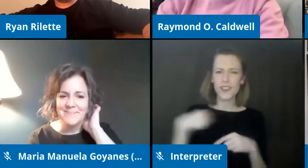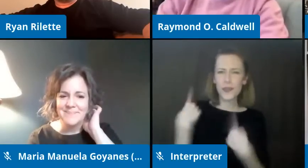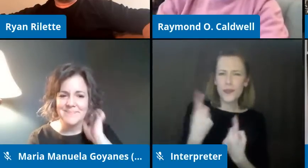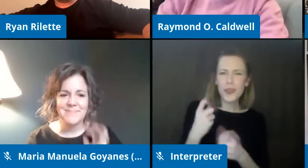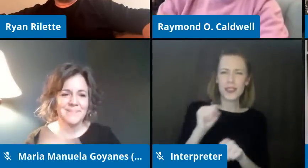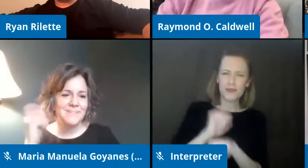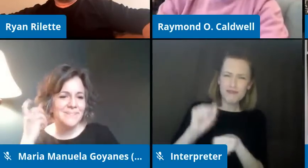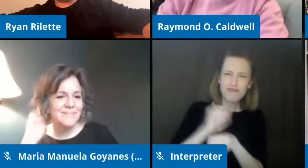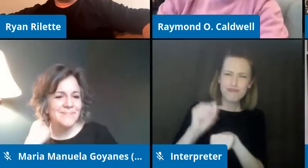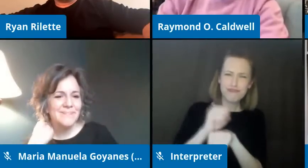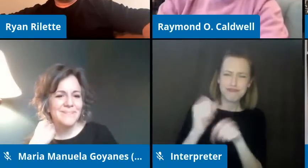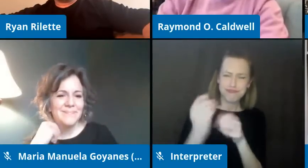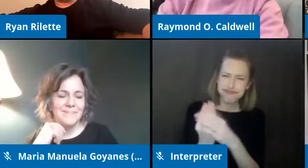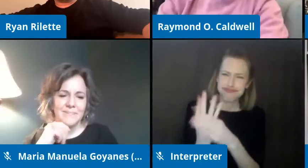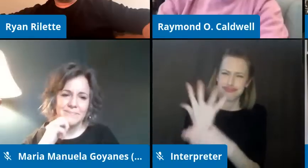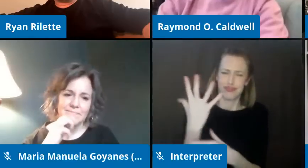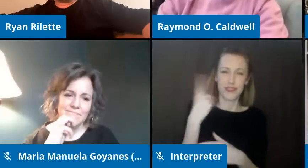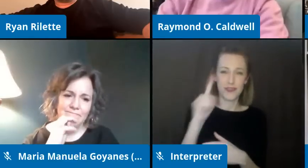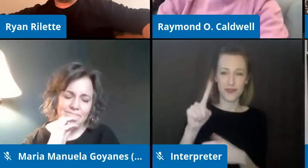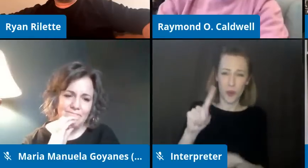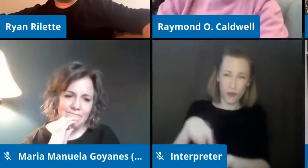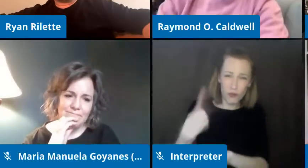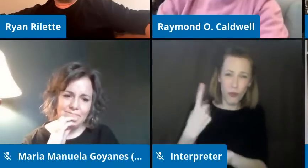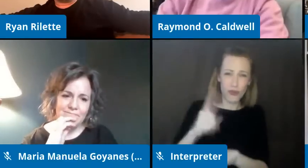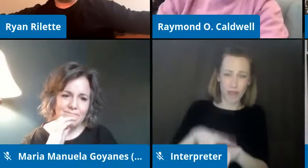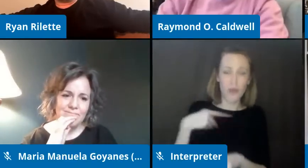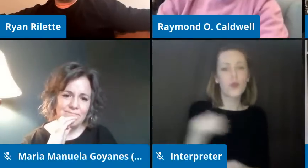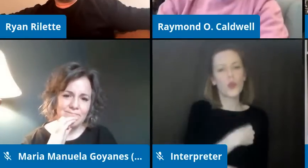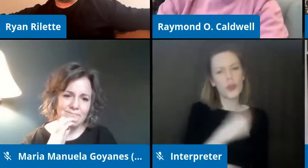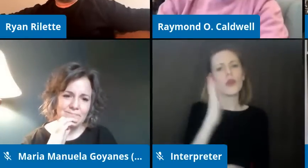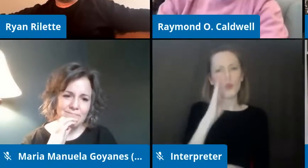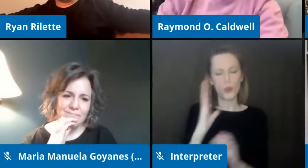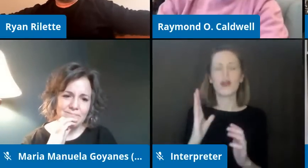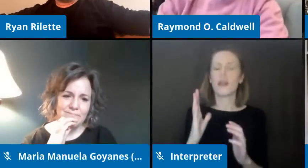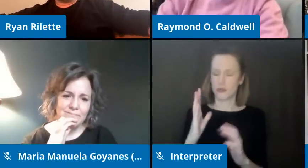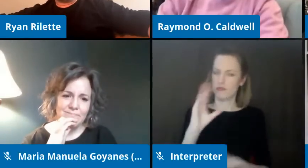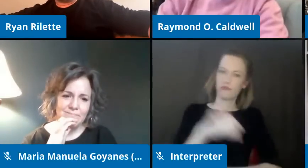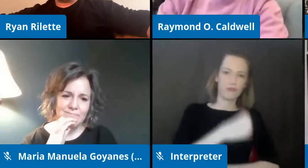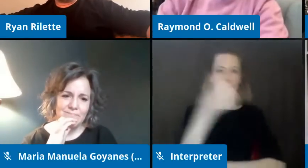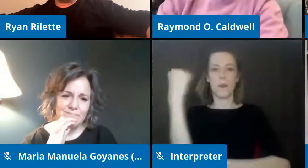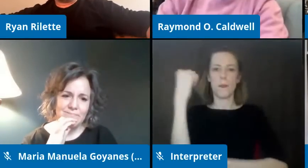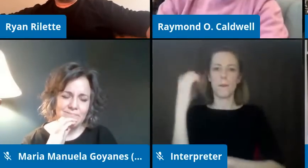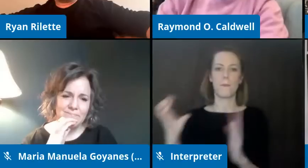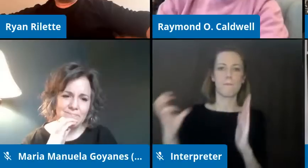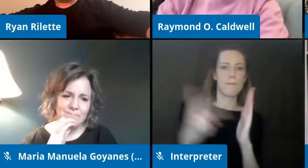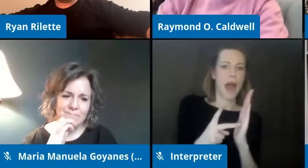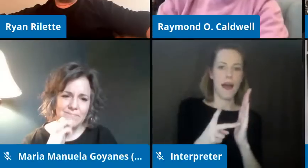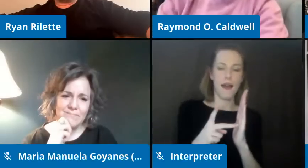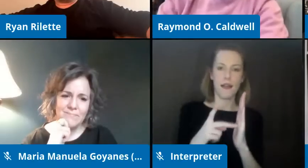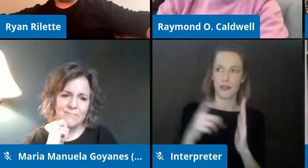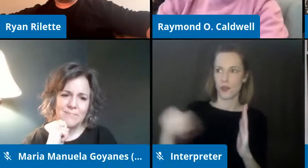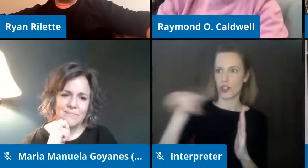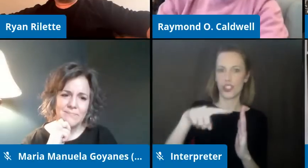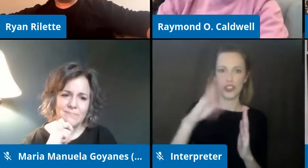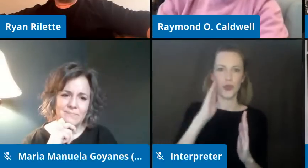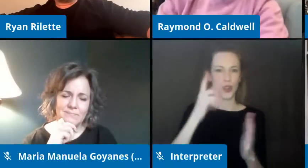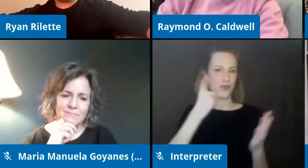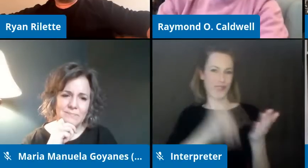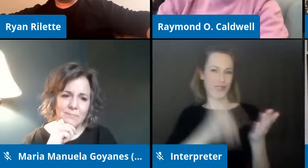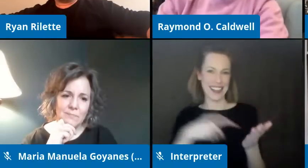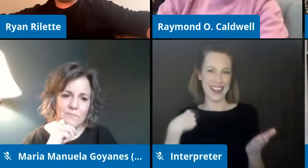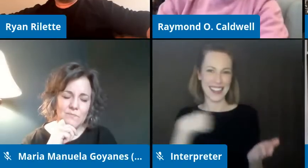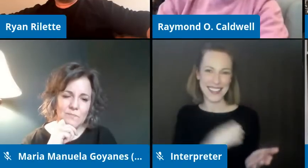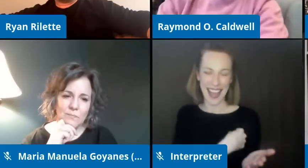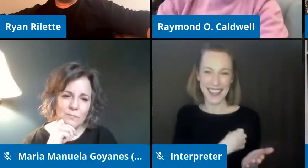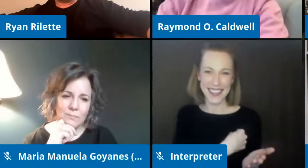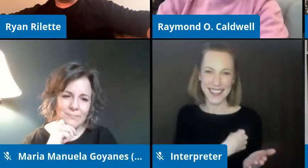will we come back in a recognizable form? And I think the other thing that I'm very fearful about and that does keep me up at night, you